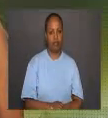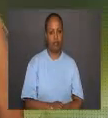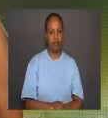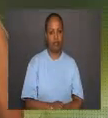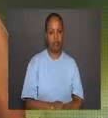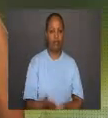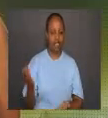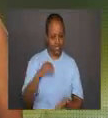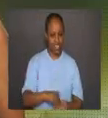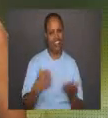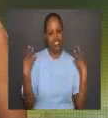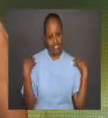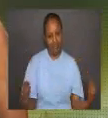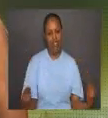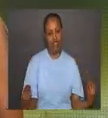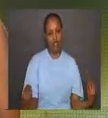Hello again.